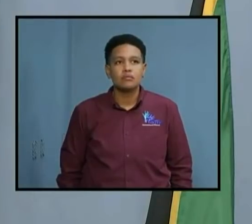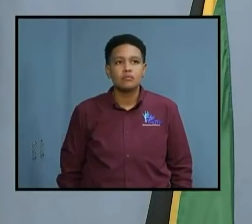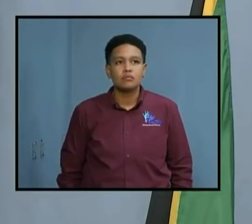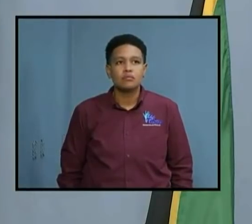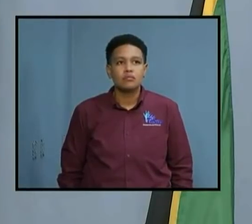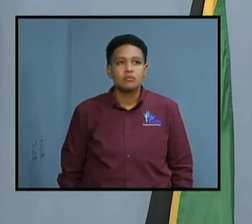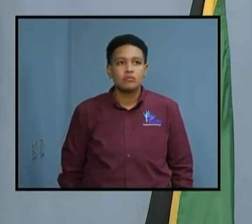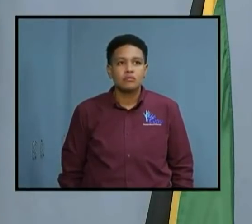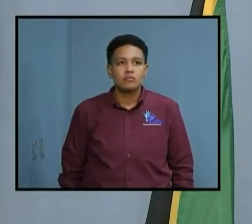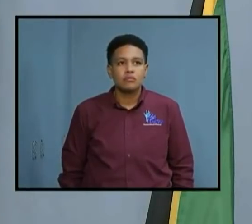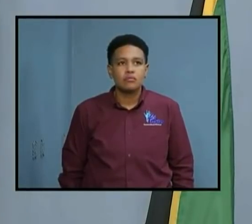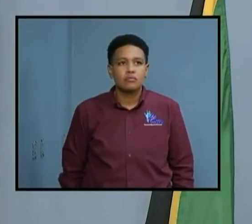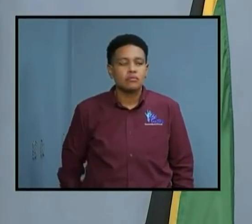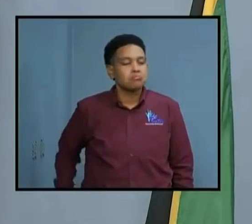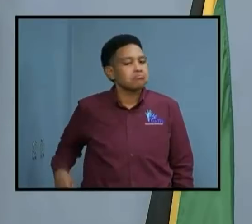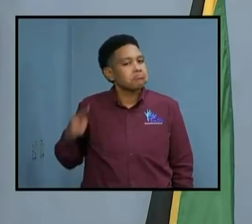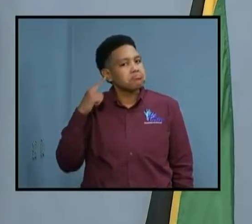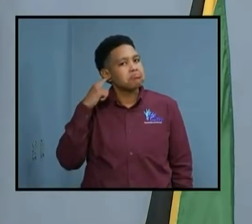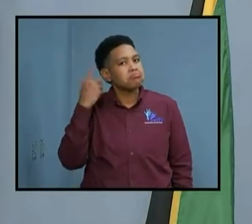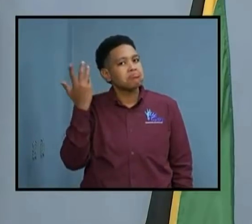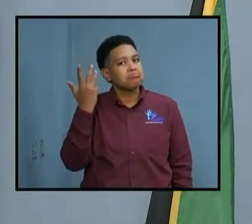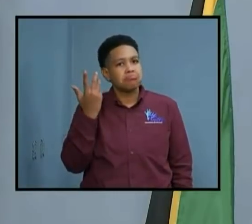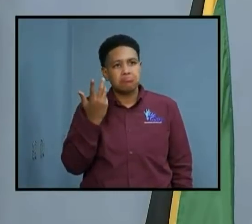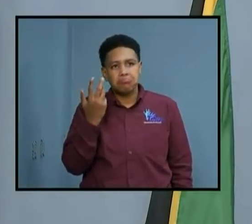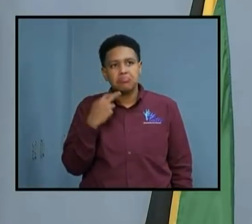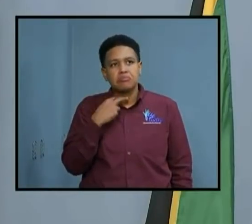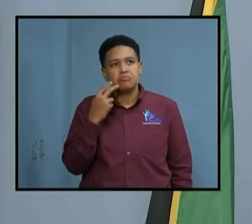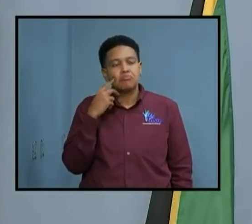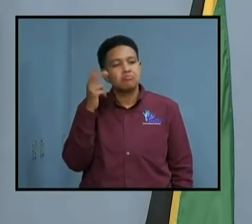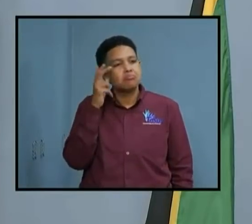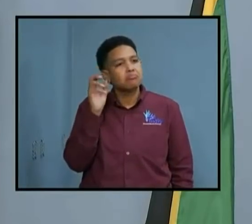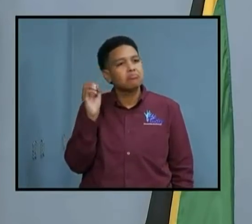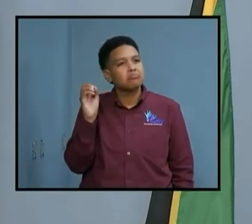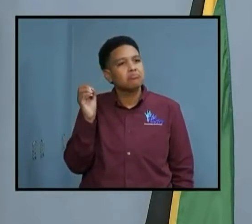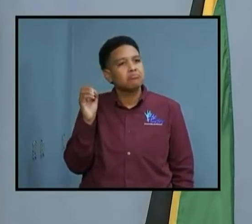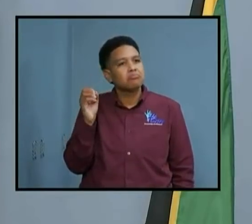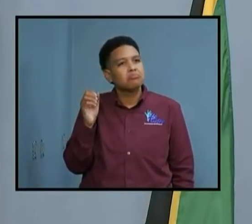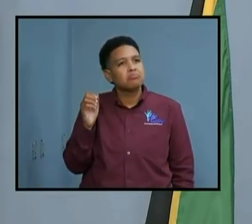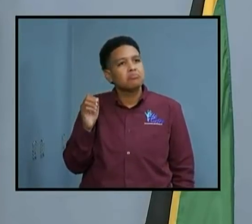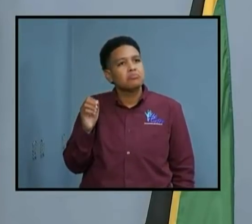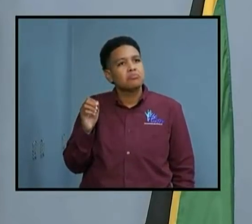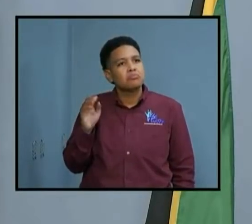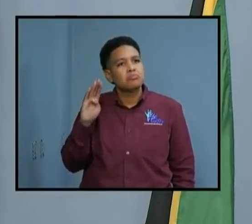All right, we're not hearing Brittany, gentlemen. All right, Brittany?